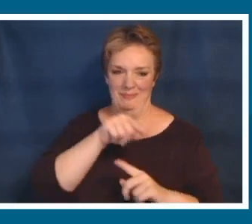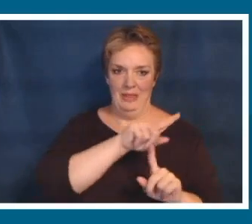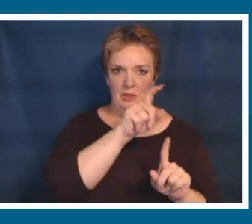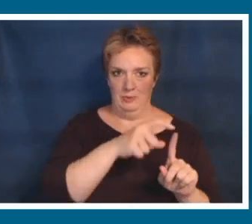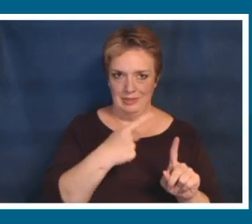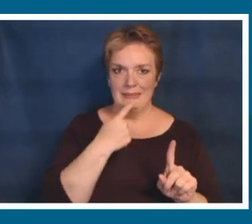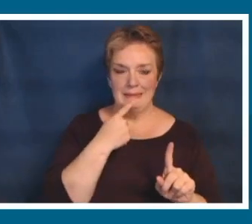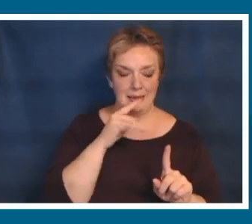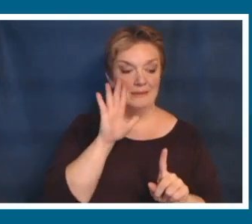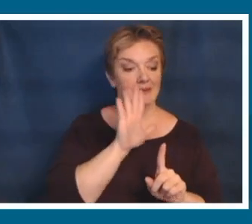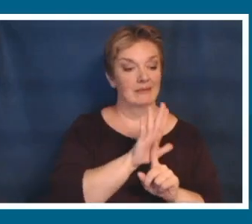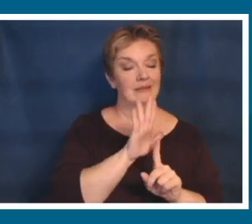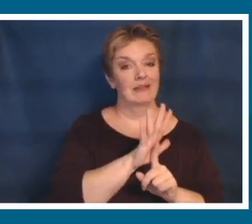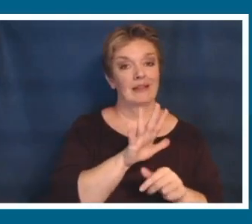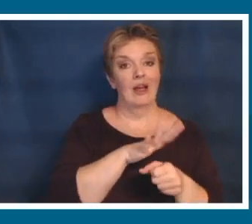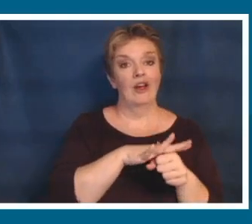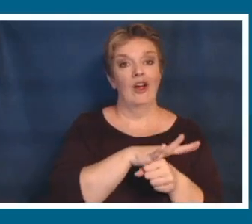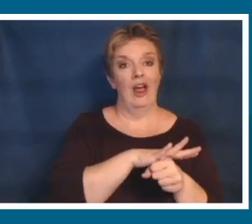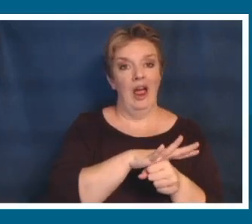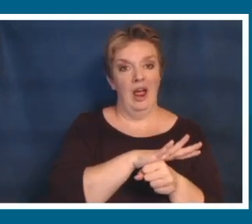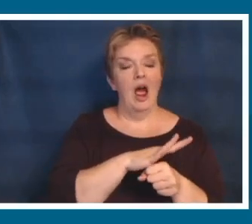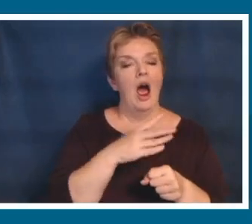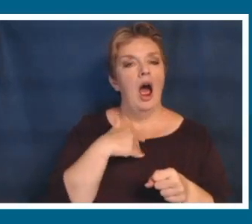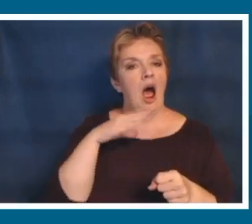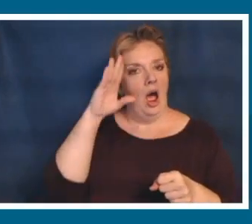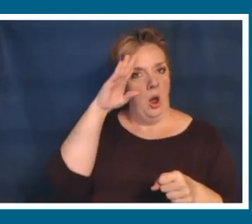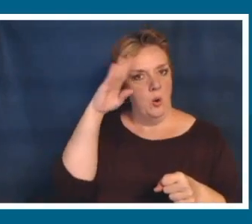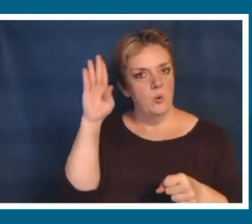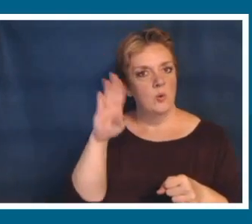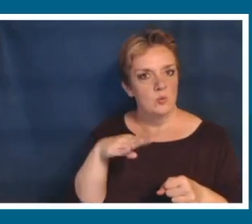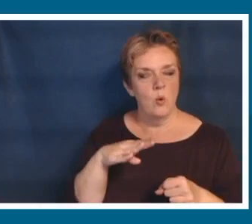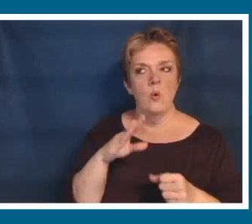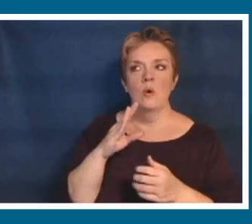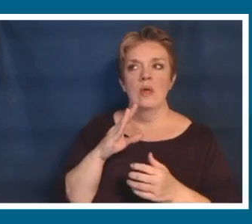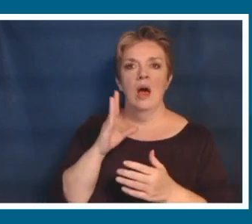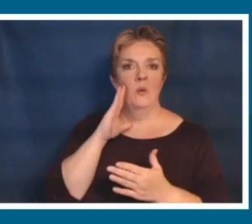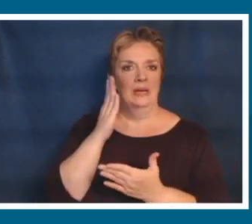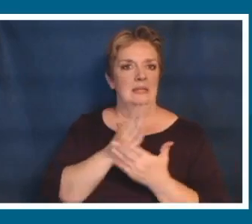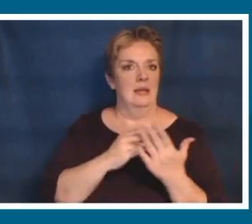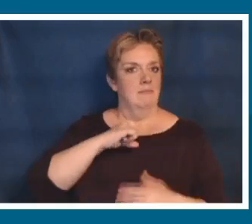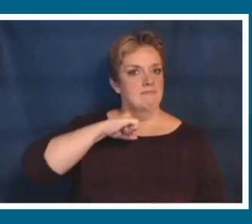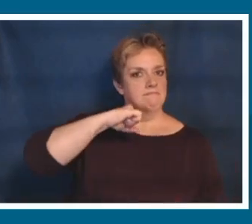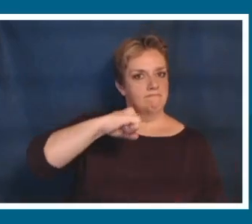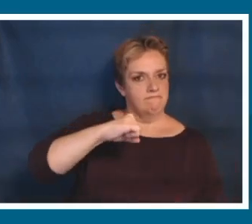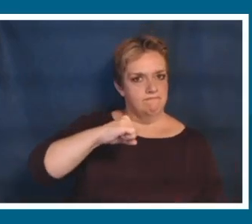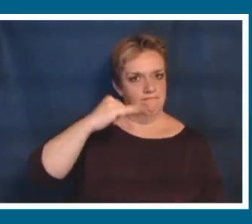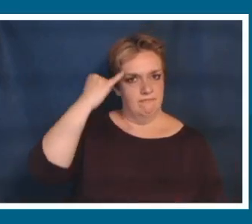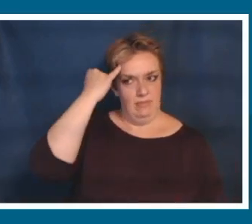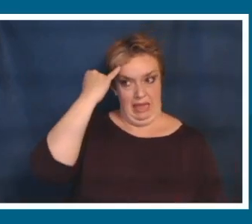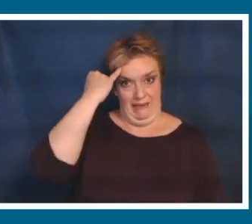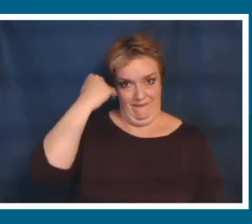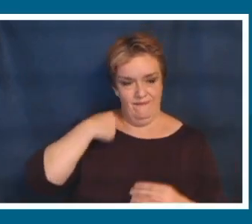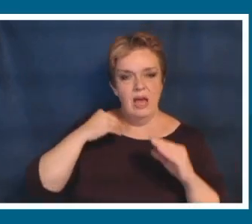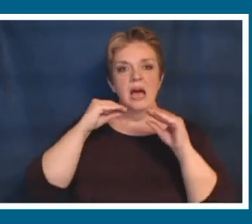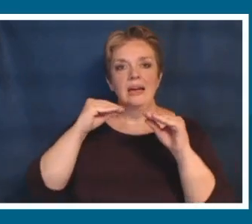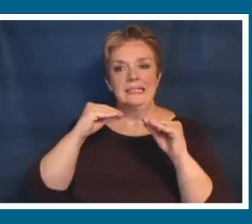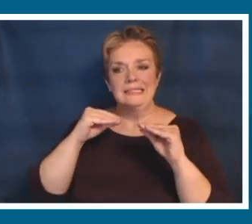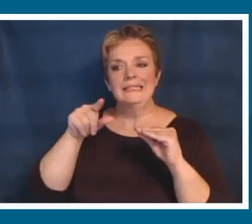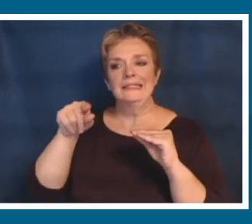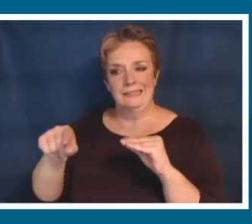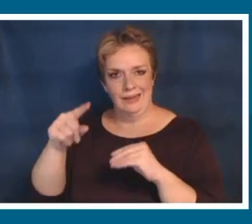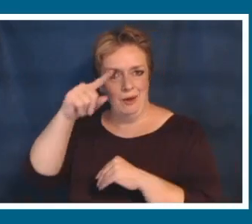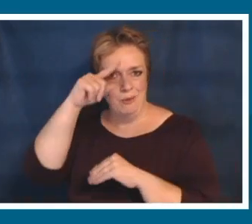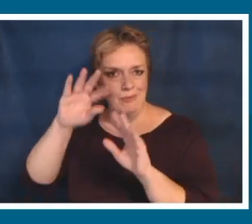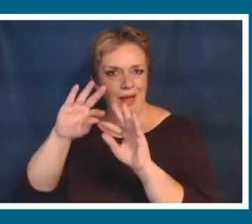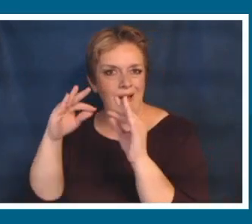of the Black family. So again, the question, if any of you had to deal with groups, with laws or with parent groups trying